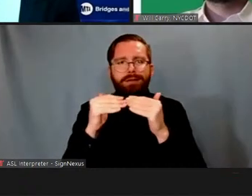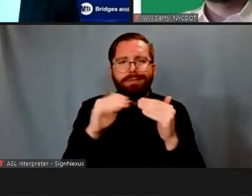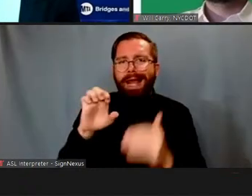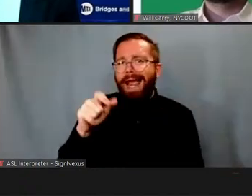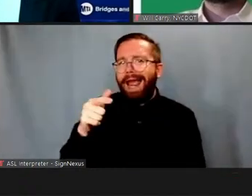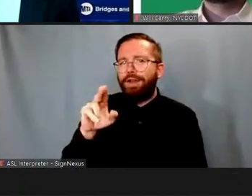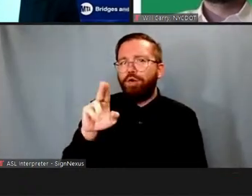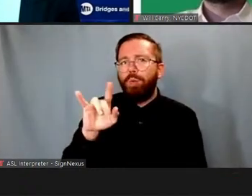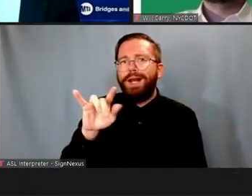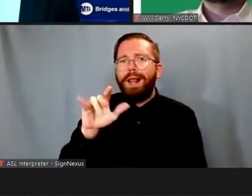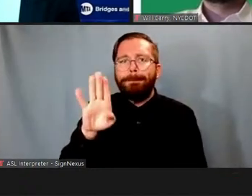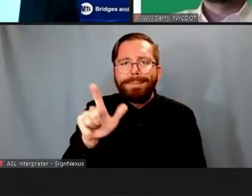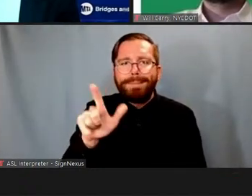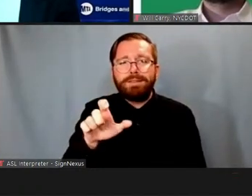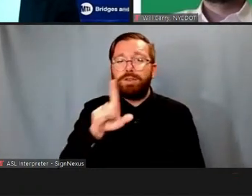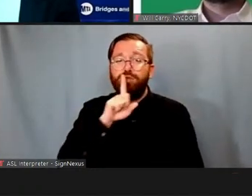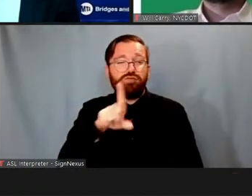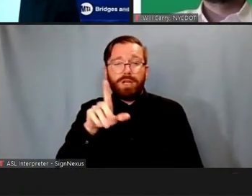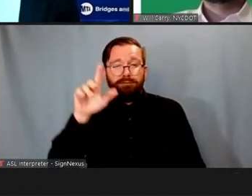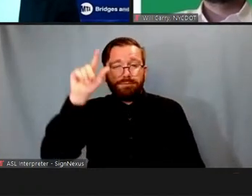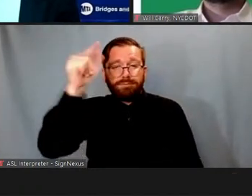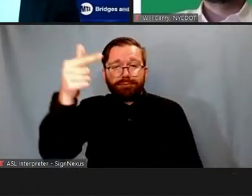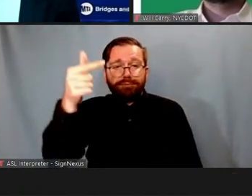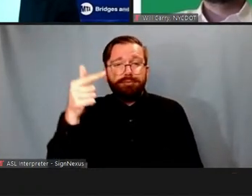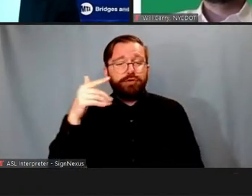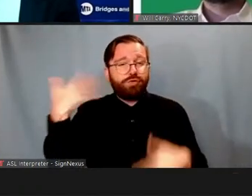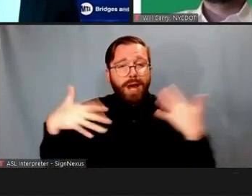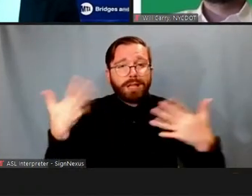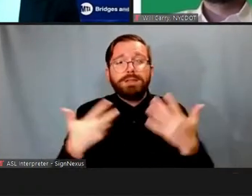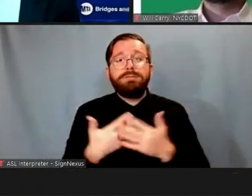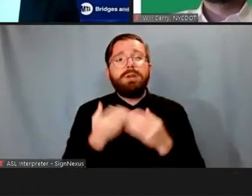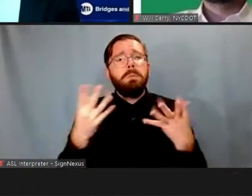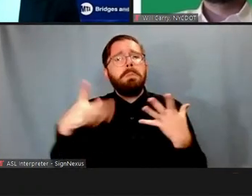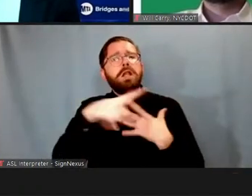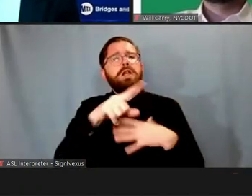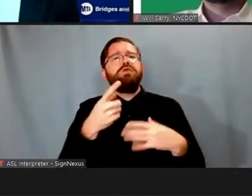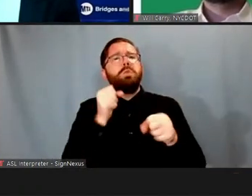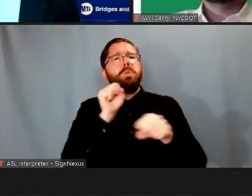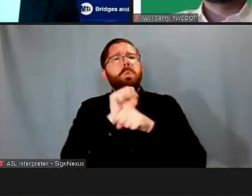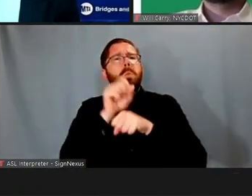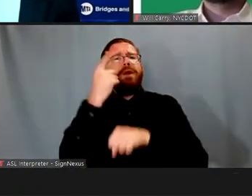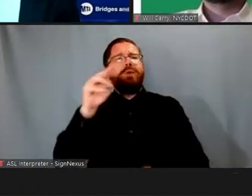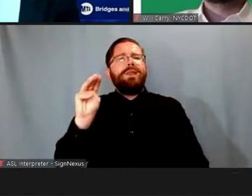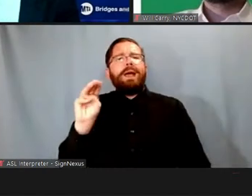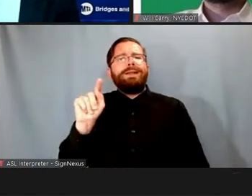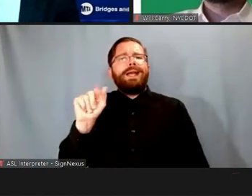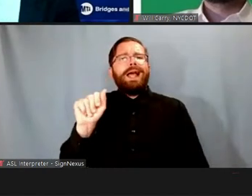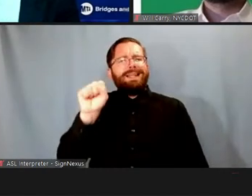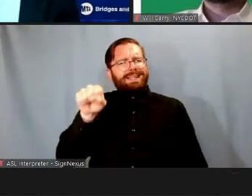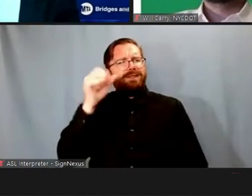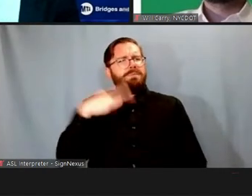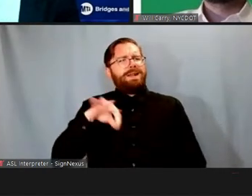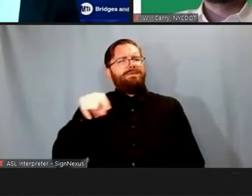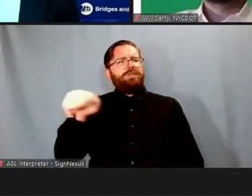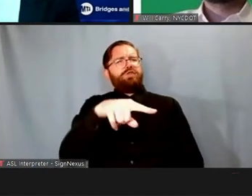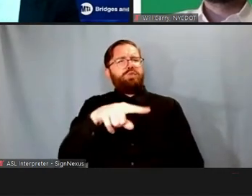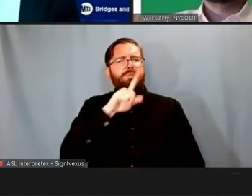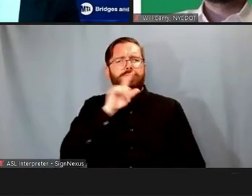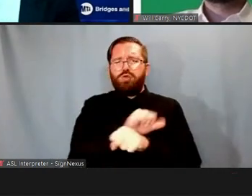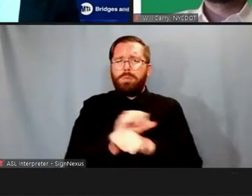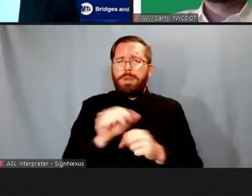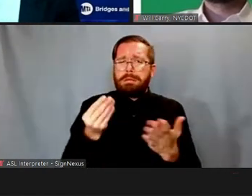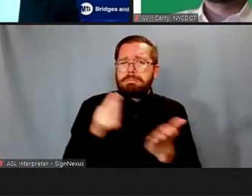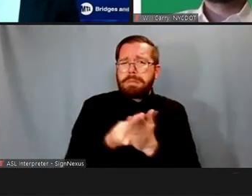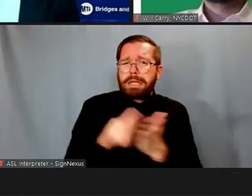outrageous and many of you work for the mta so of course you would want it because it would benefit you it is a money grab jammed down our throats with